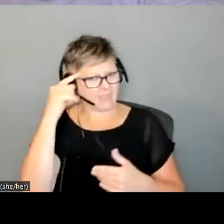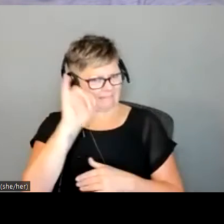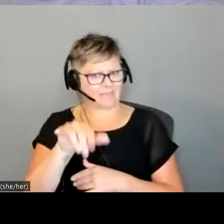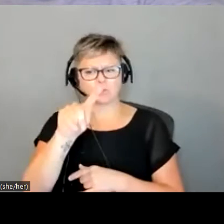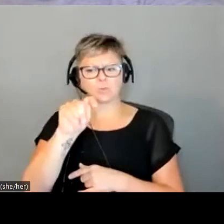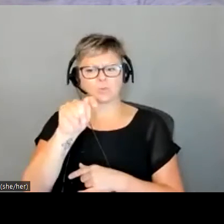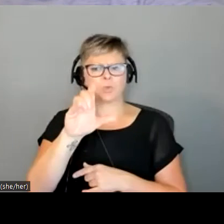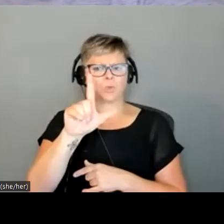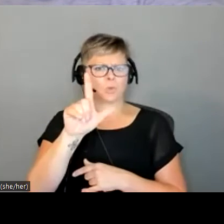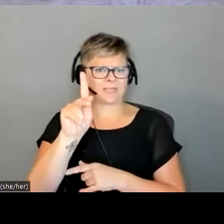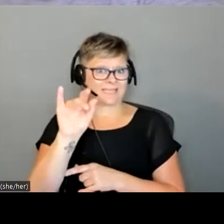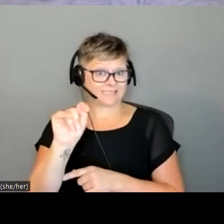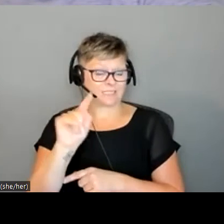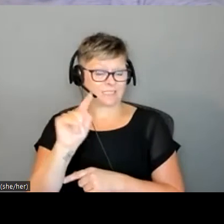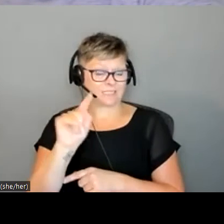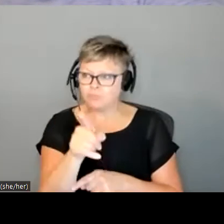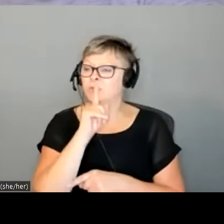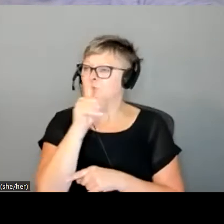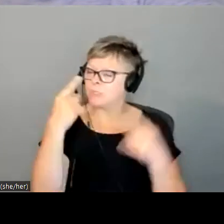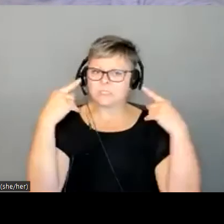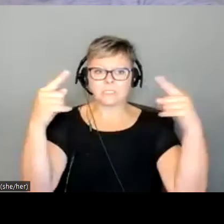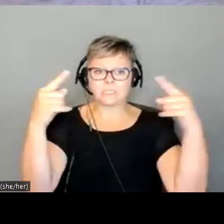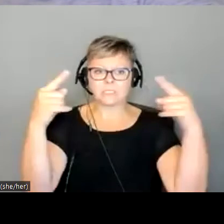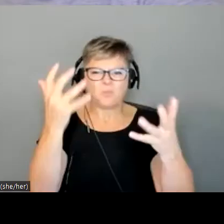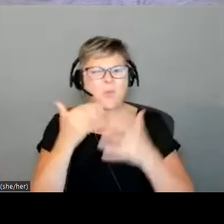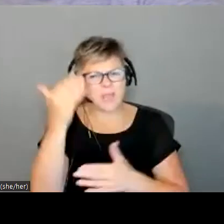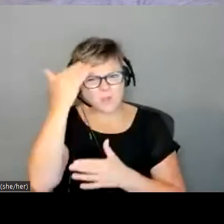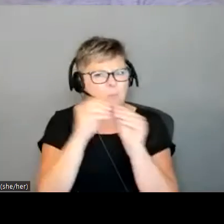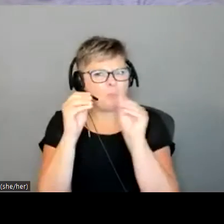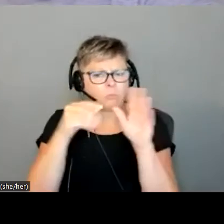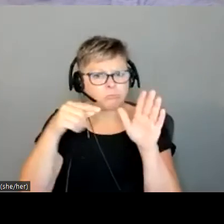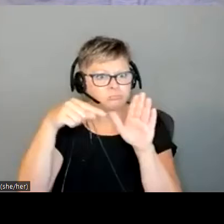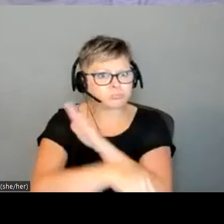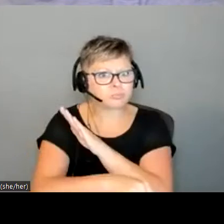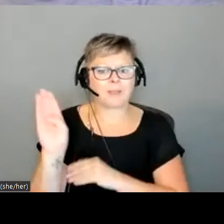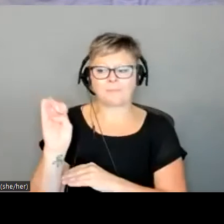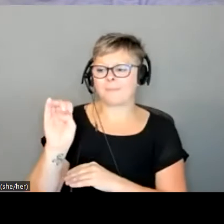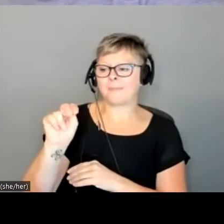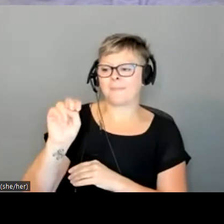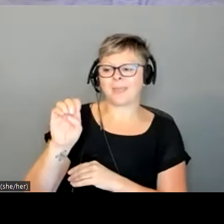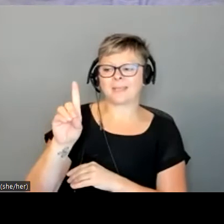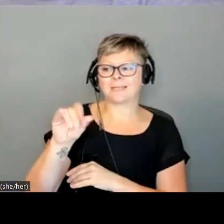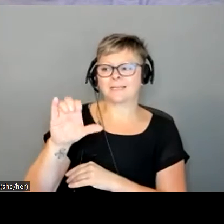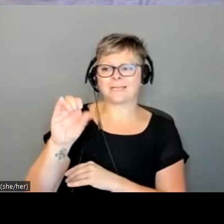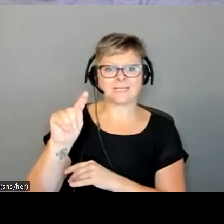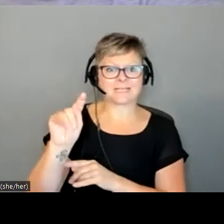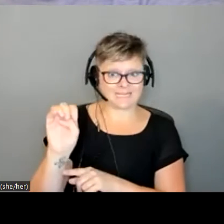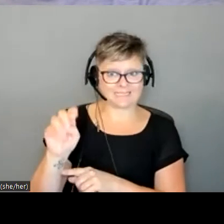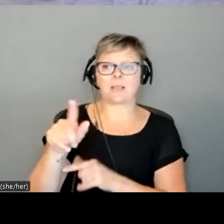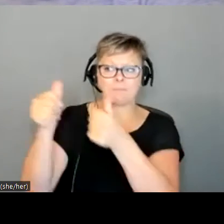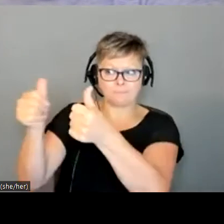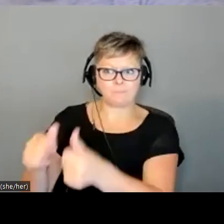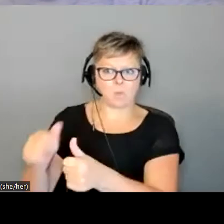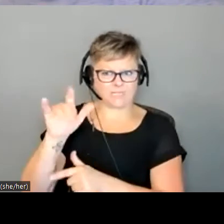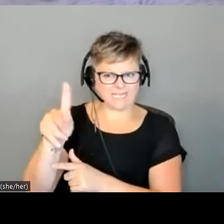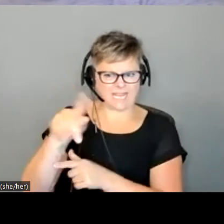effective tool. We just, for those who want to know more about the toolkit, Benedict has posted the link there. And 2 weeks ago, we did do a